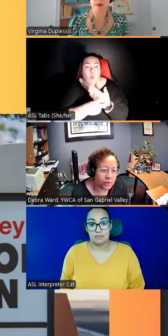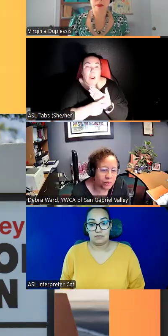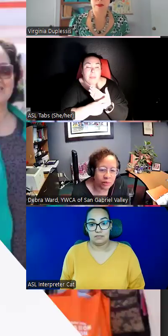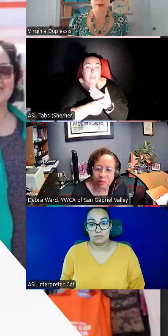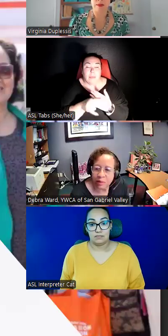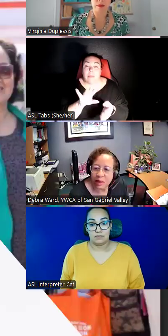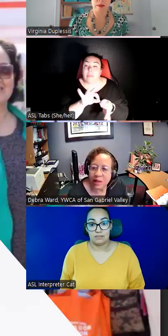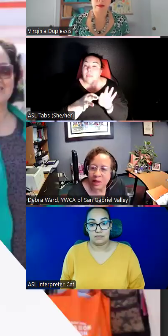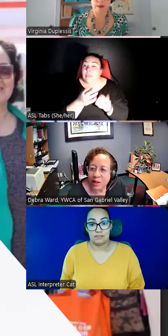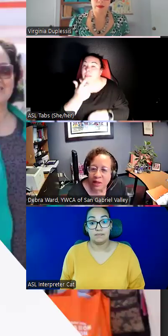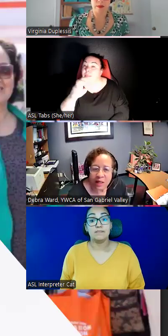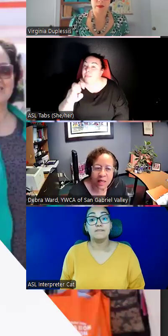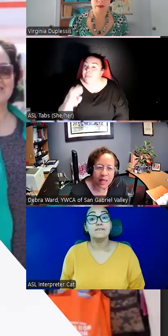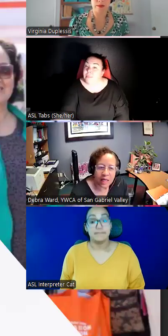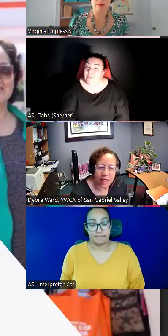Um,